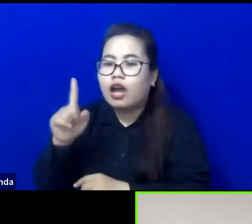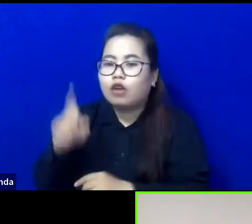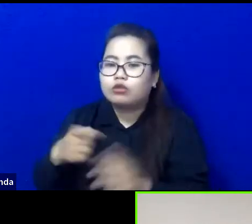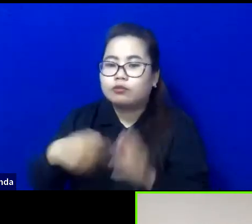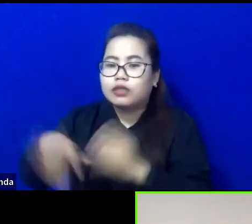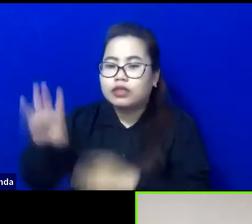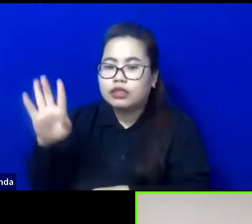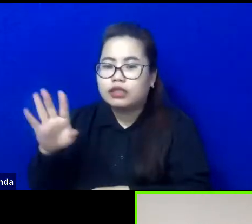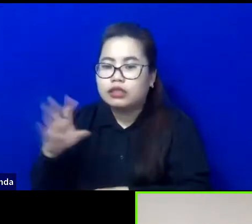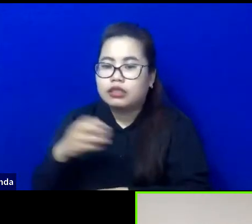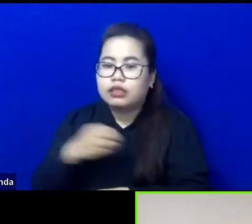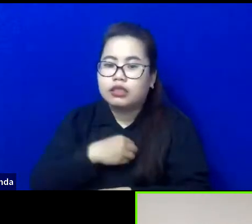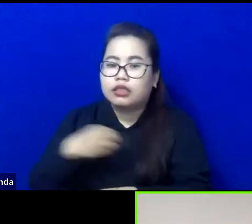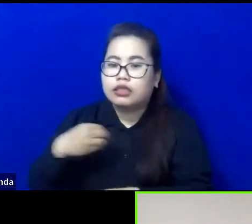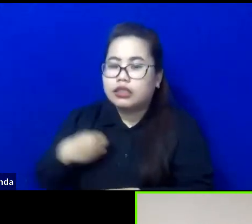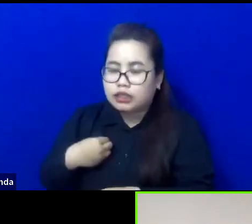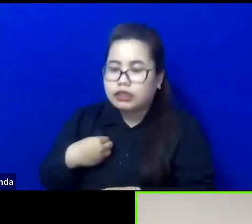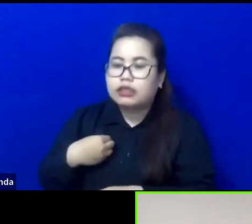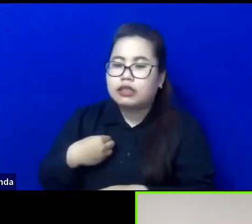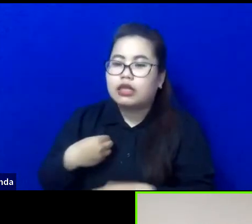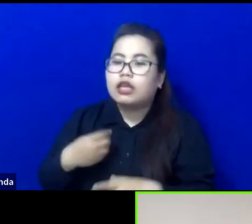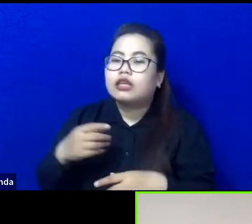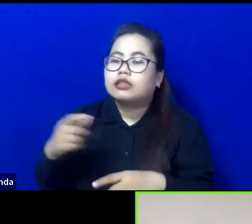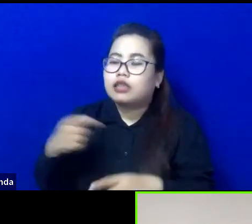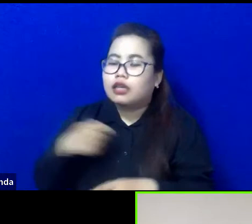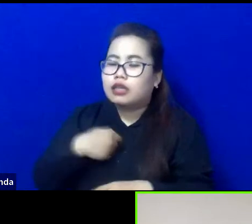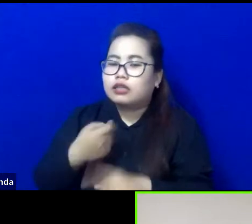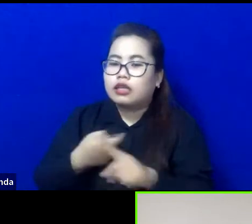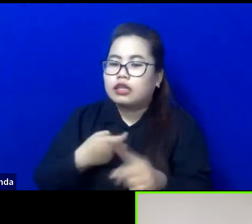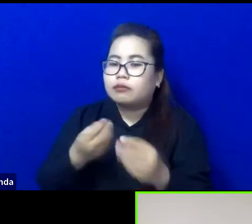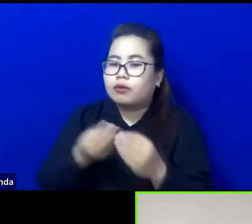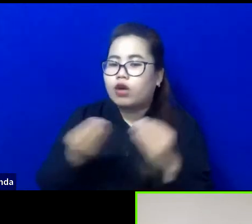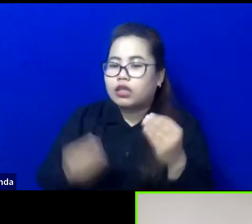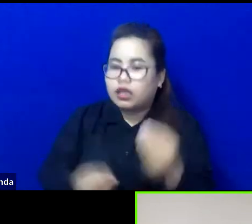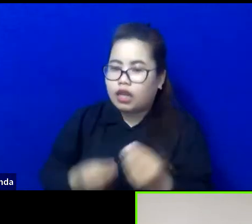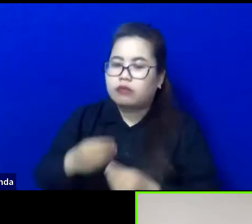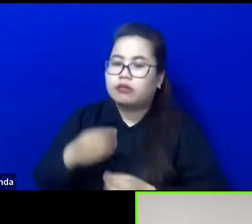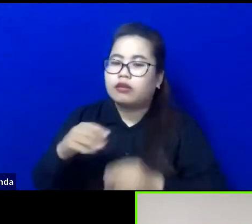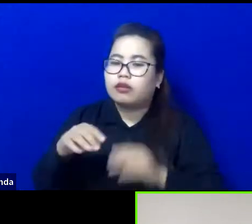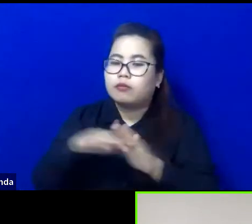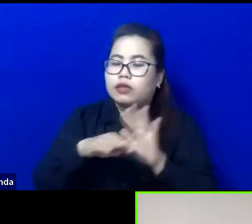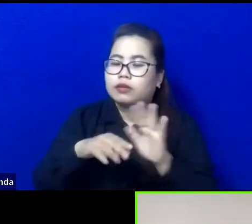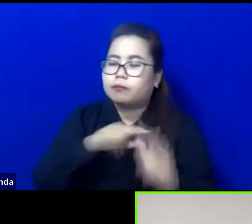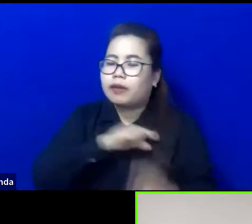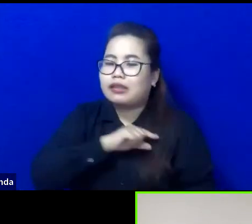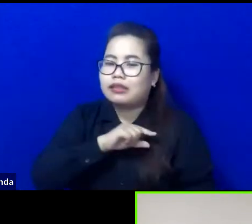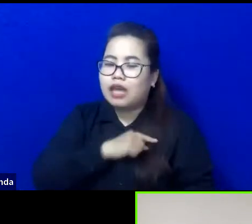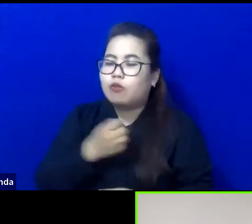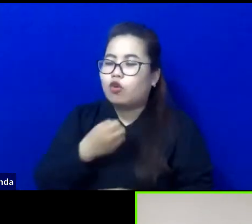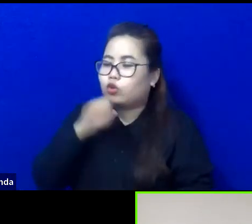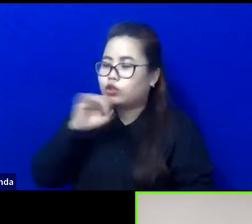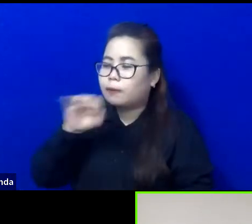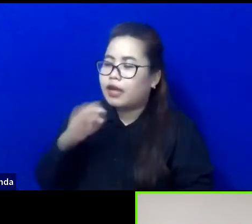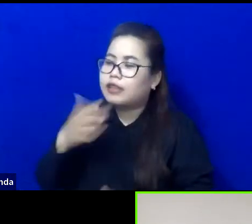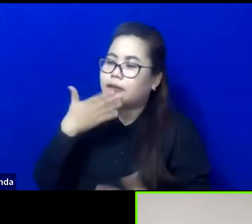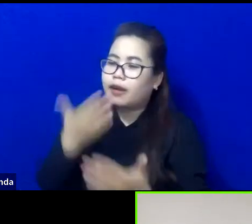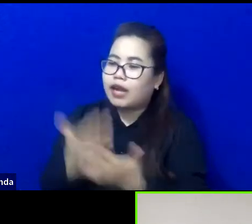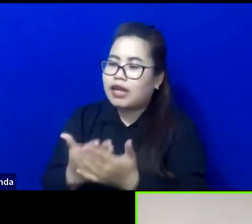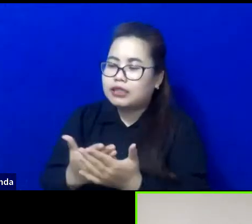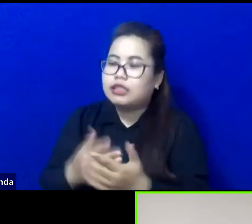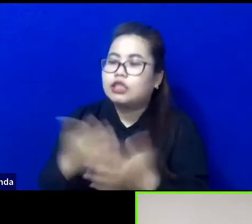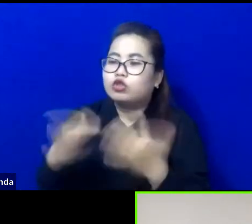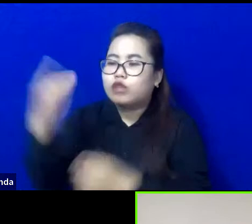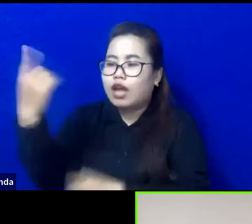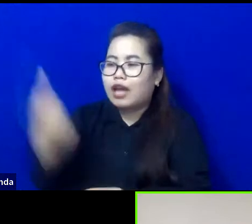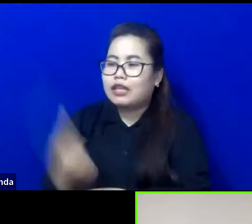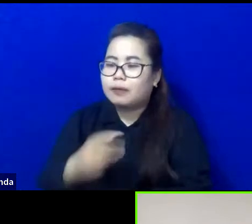I would like to express our gratitude and also thank you so much for being with us this morning. And